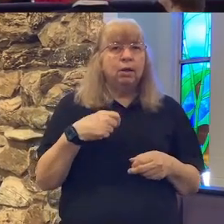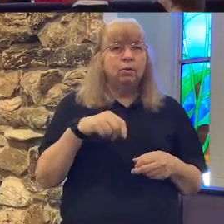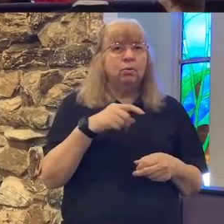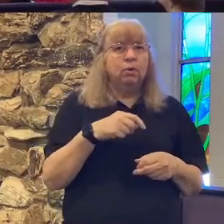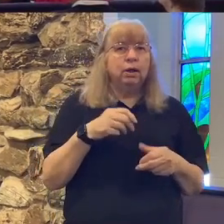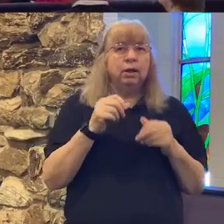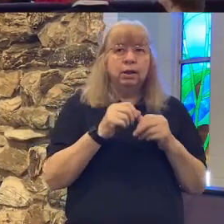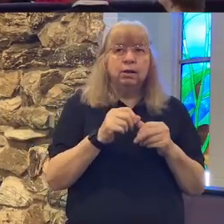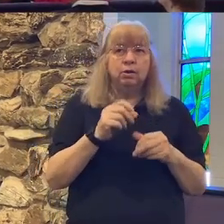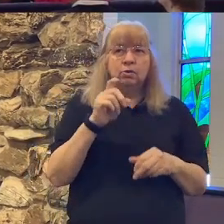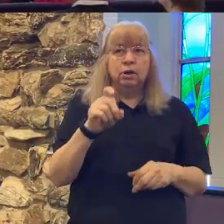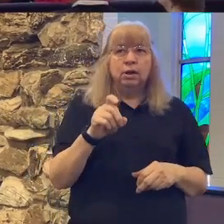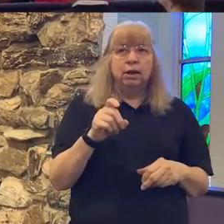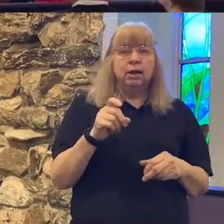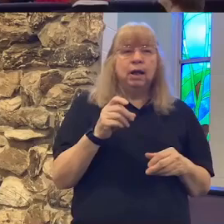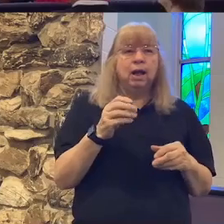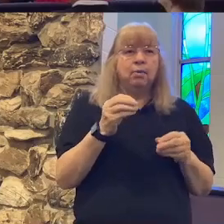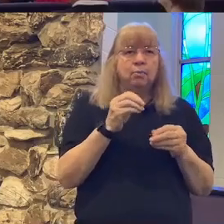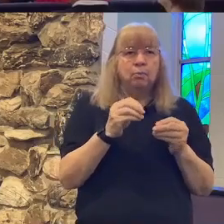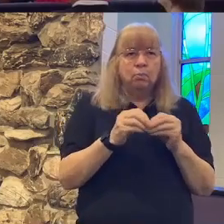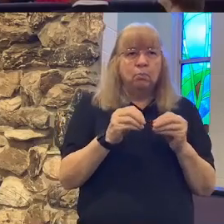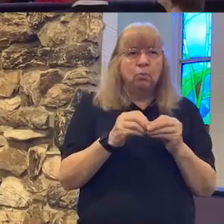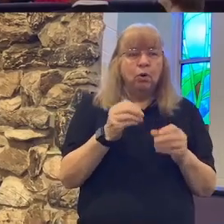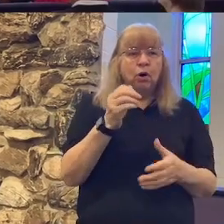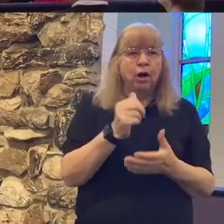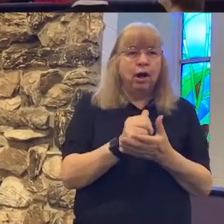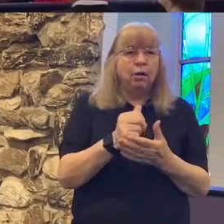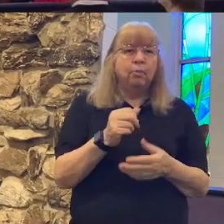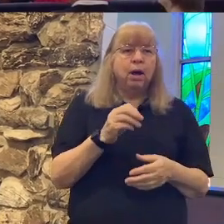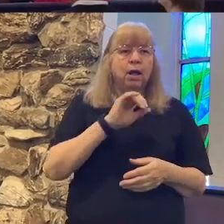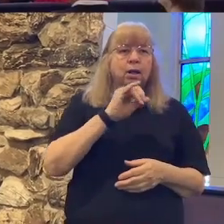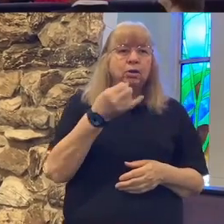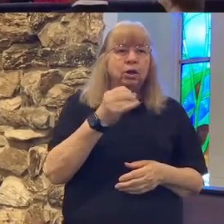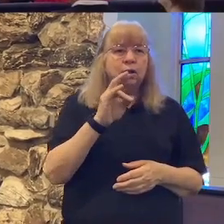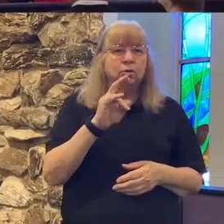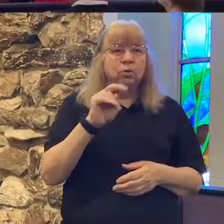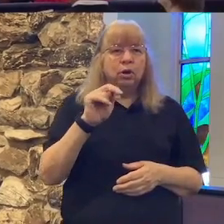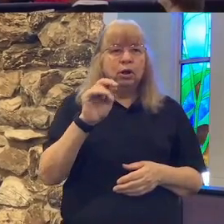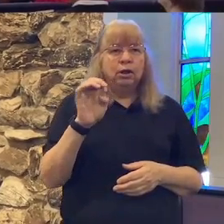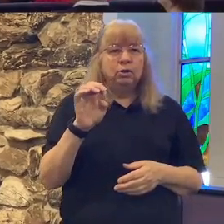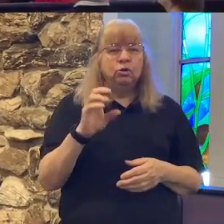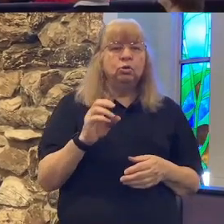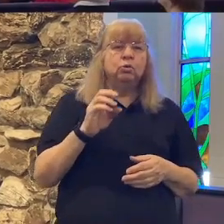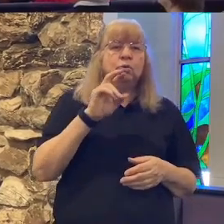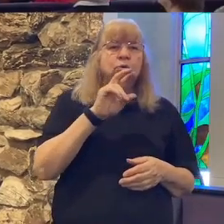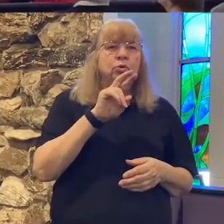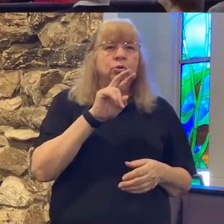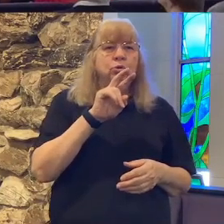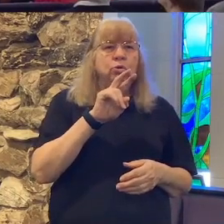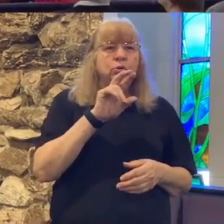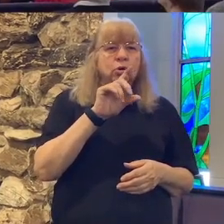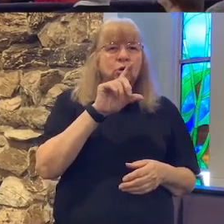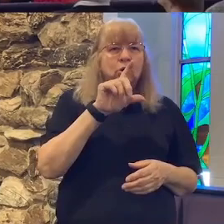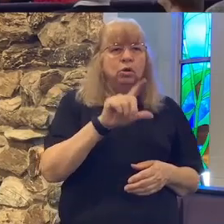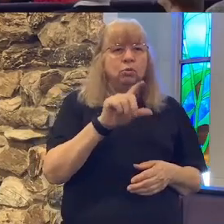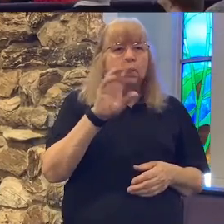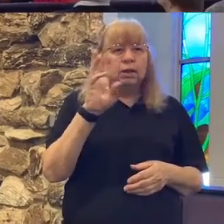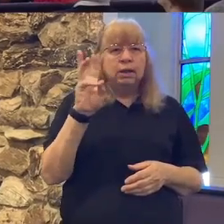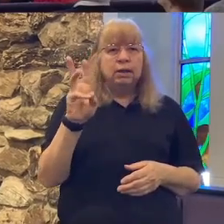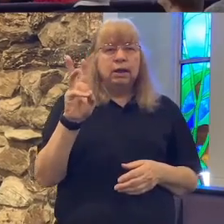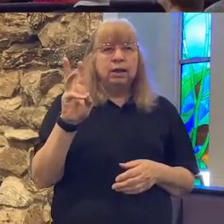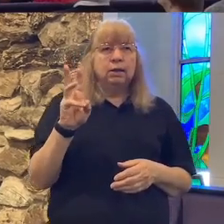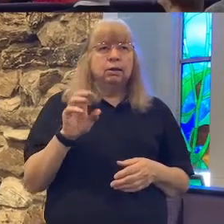on June 26th, I believe, on that Sunday. So everyone would certainly